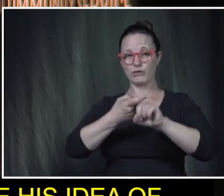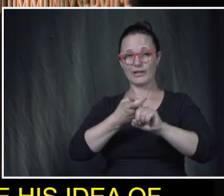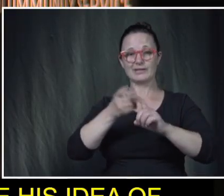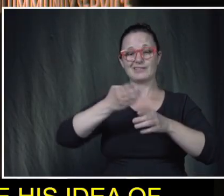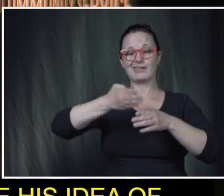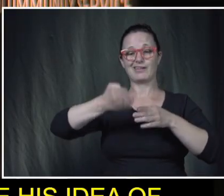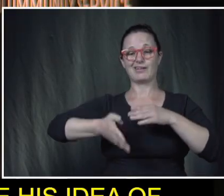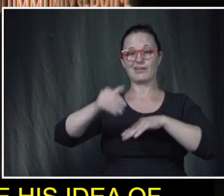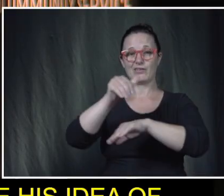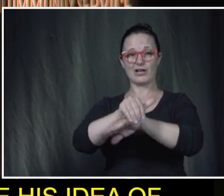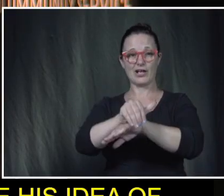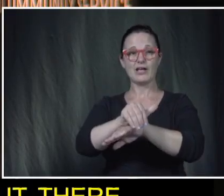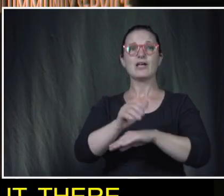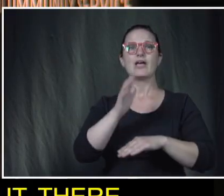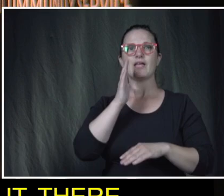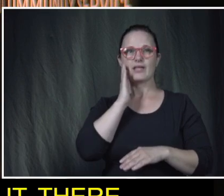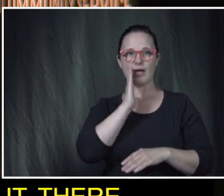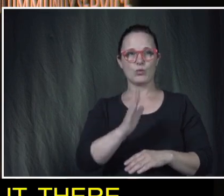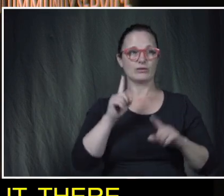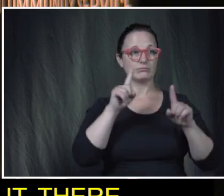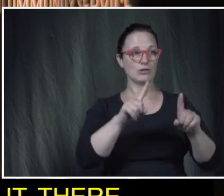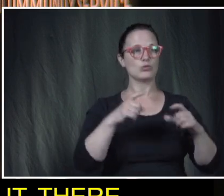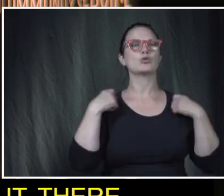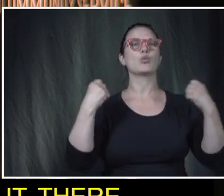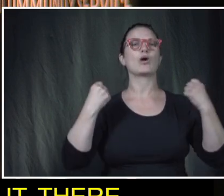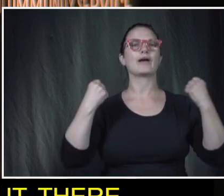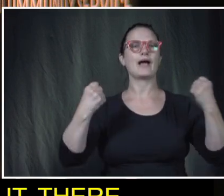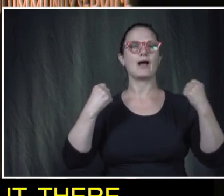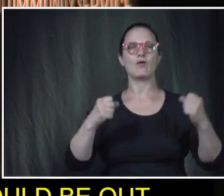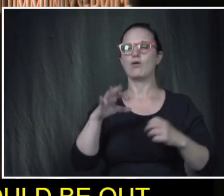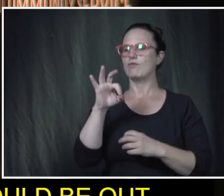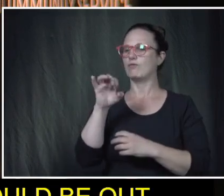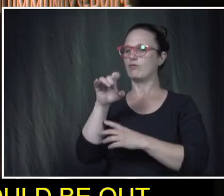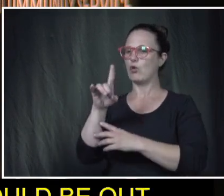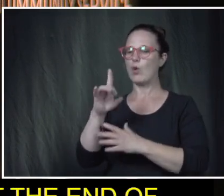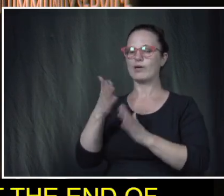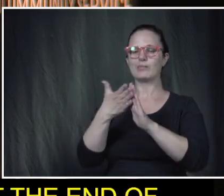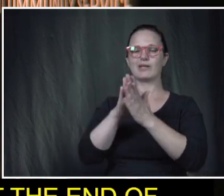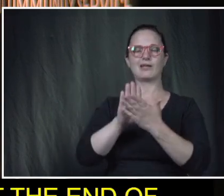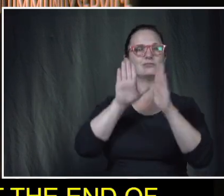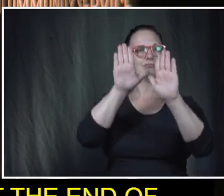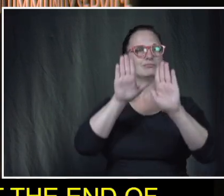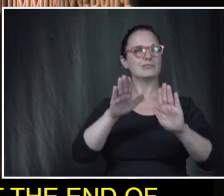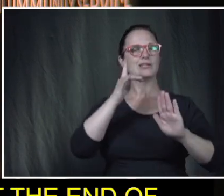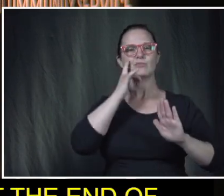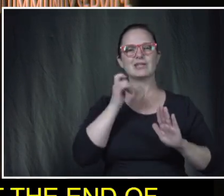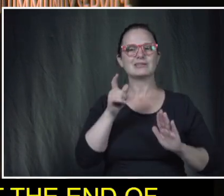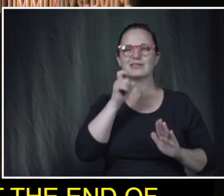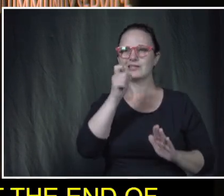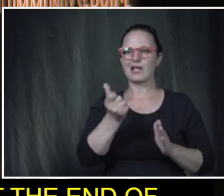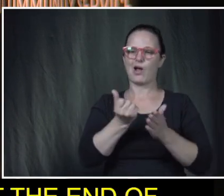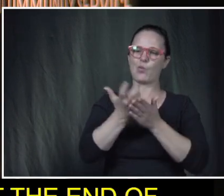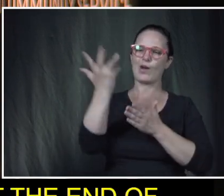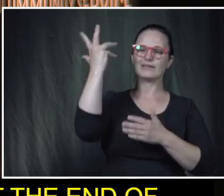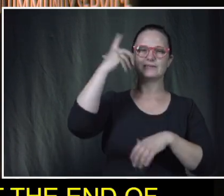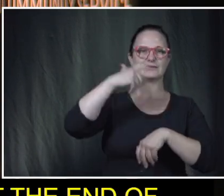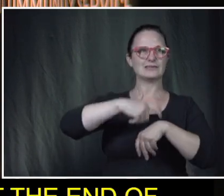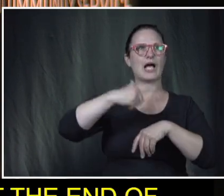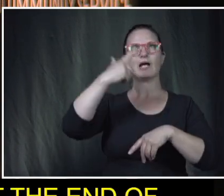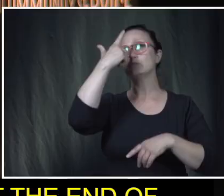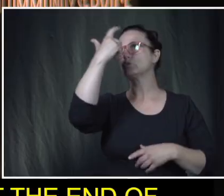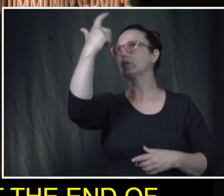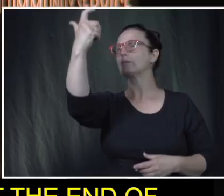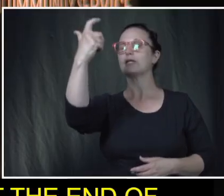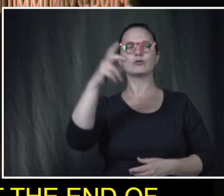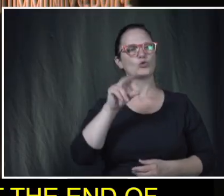night just to get a workout in. Floyd achieved greatness because he didn't waste valuable time imagining. He